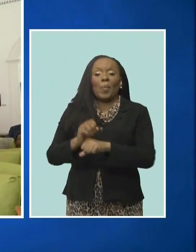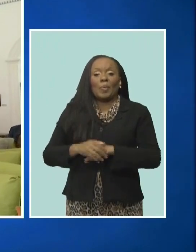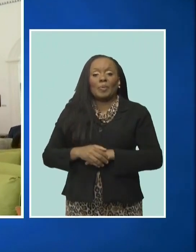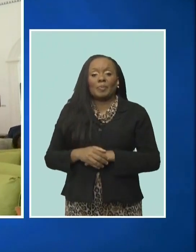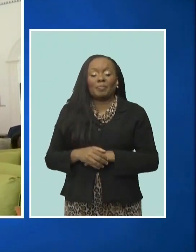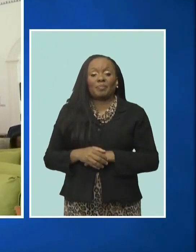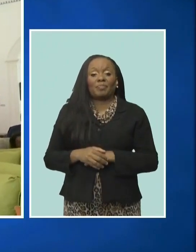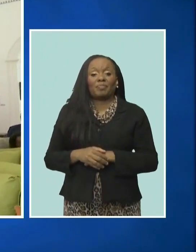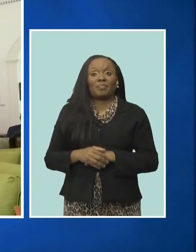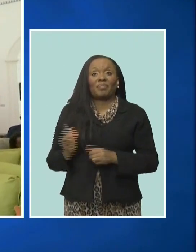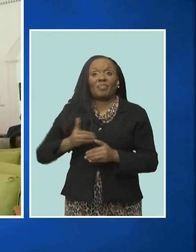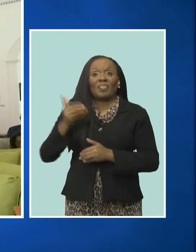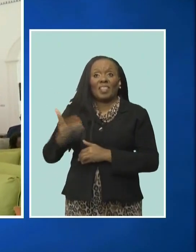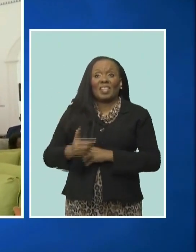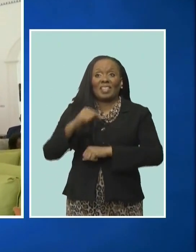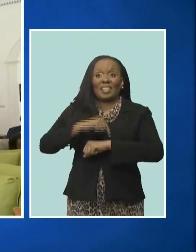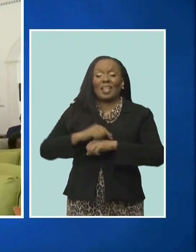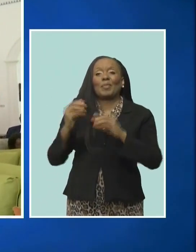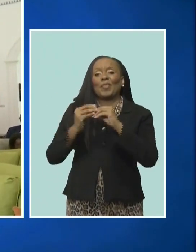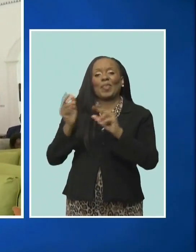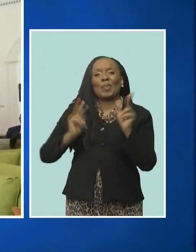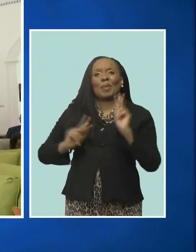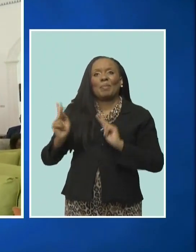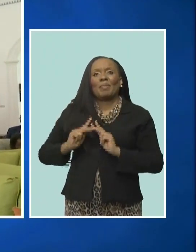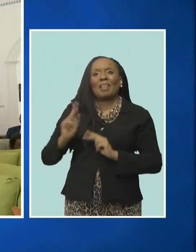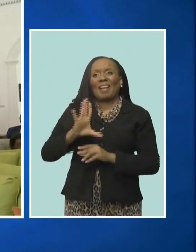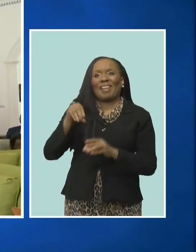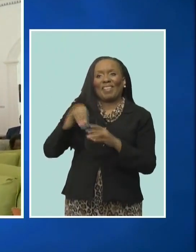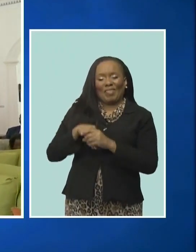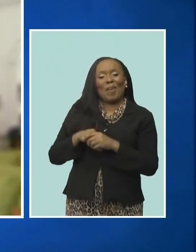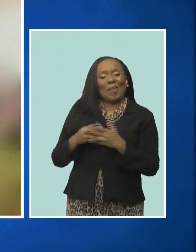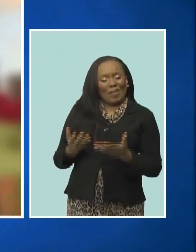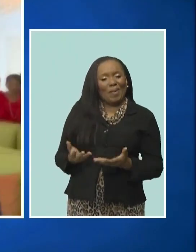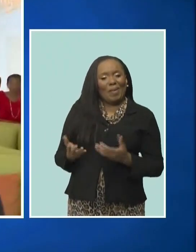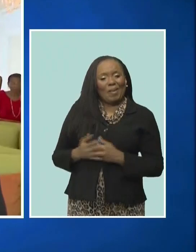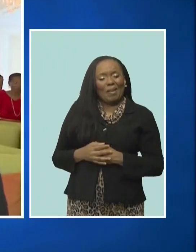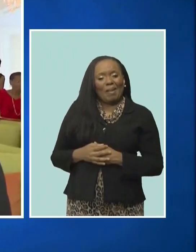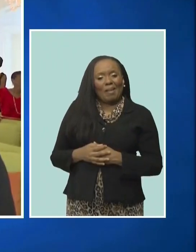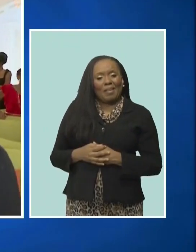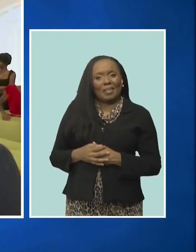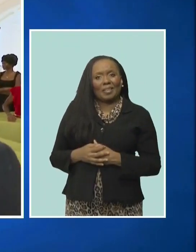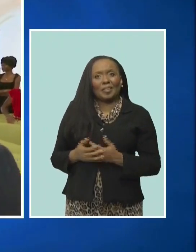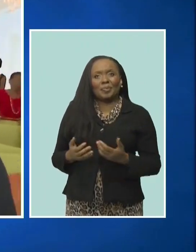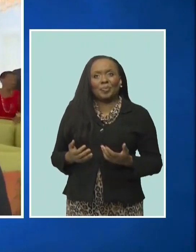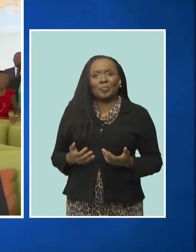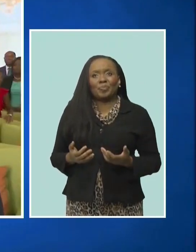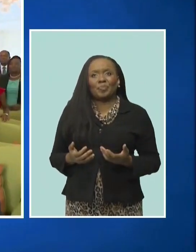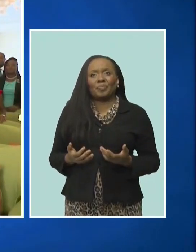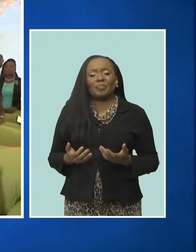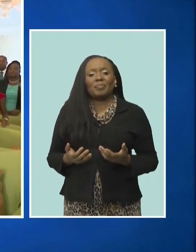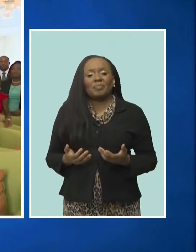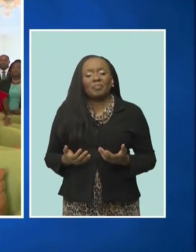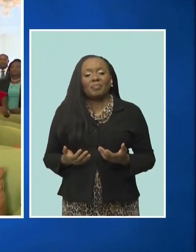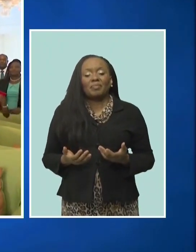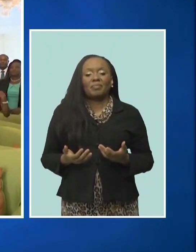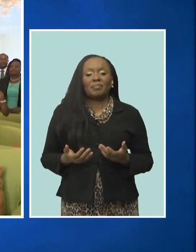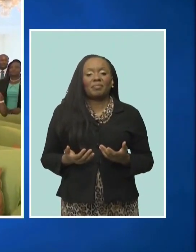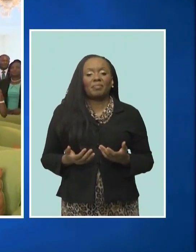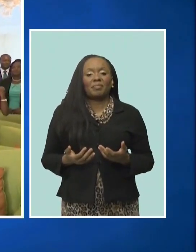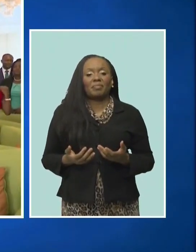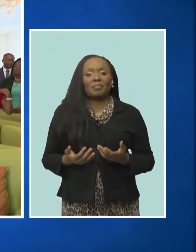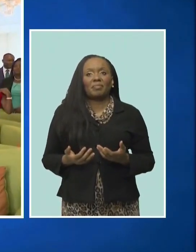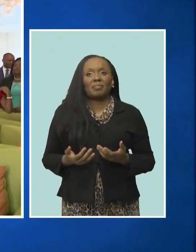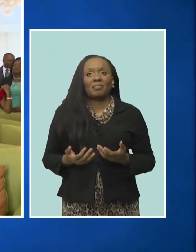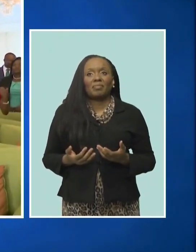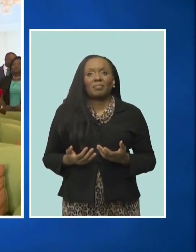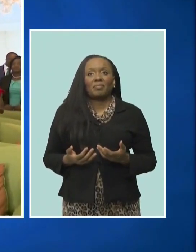next time around we should have more people involved in this exercise. I'm the curator at the